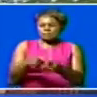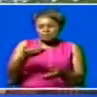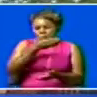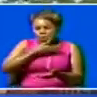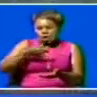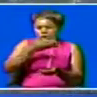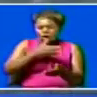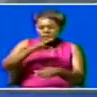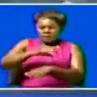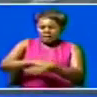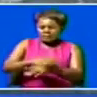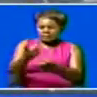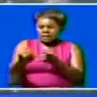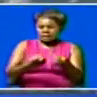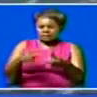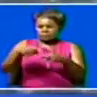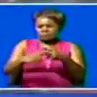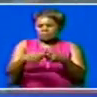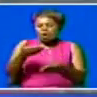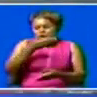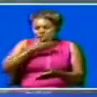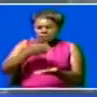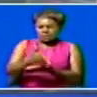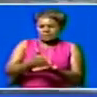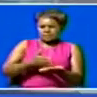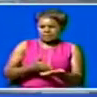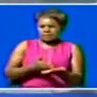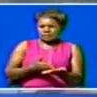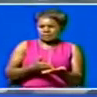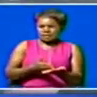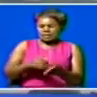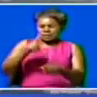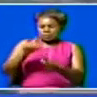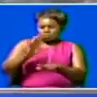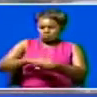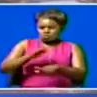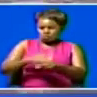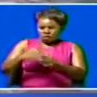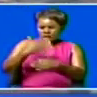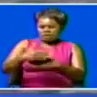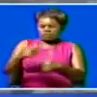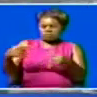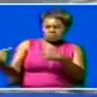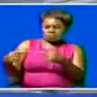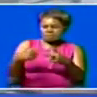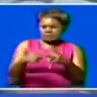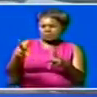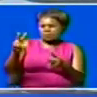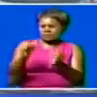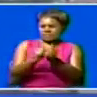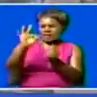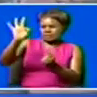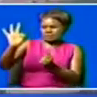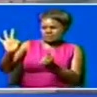production and attract investment. The oil sector has been battered since South Sudan's civil war started in December